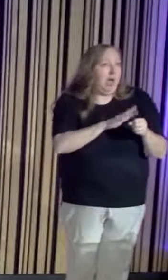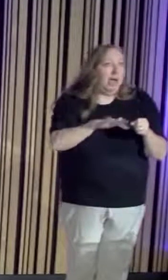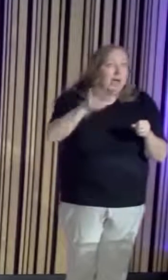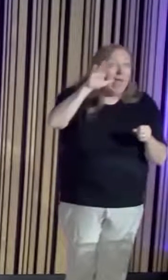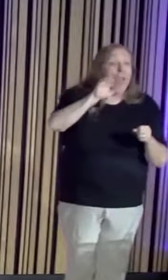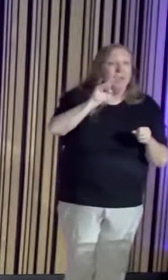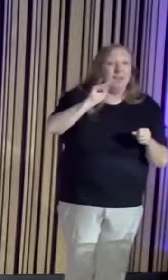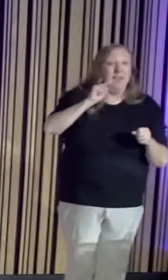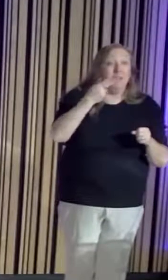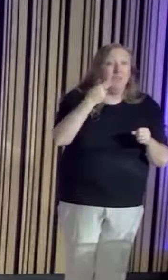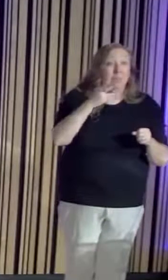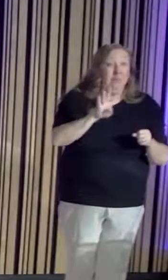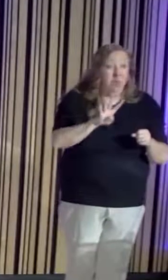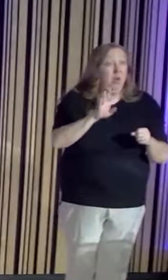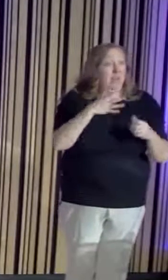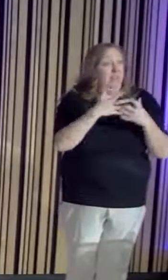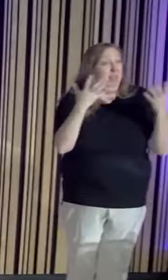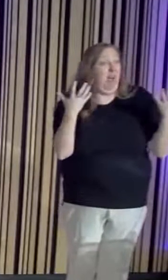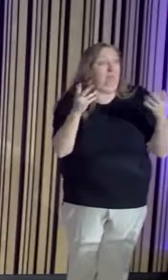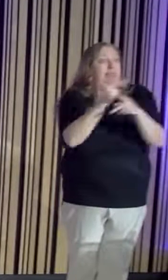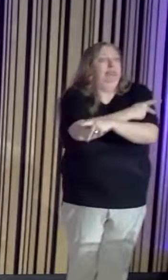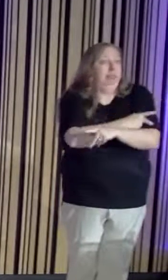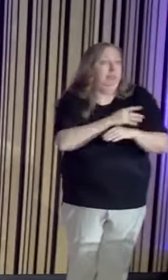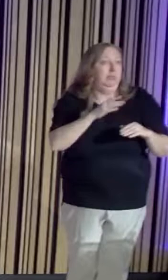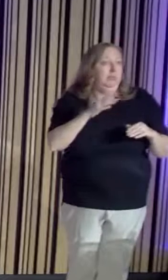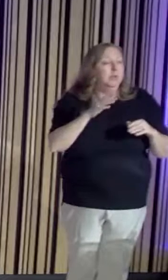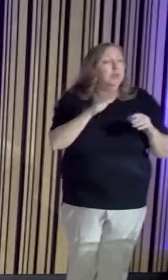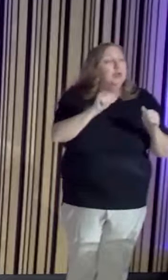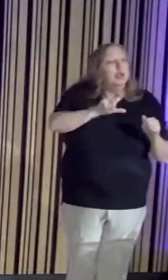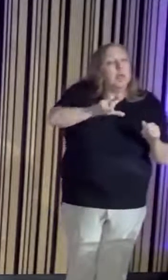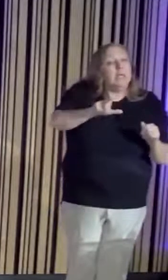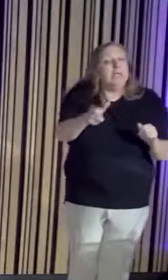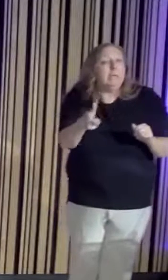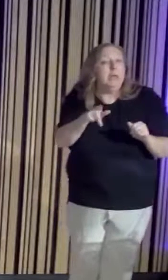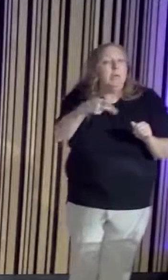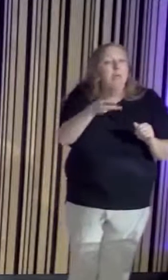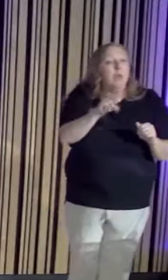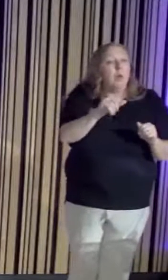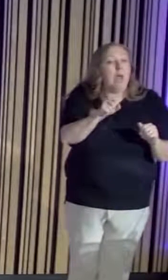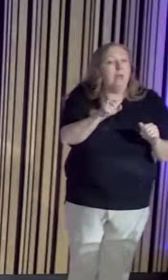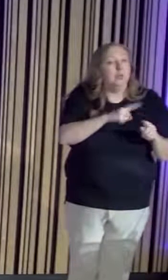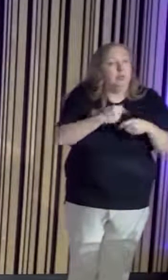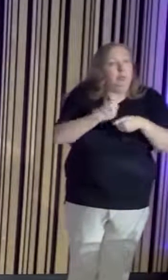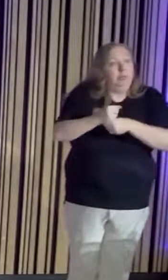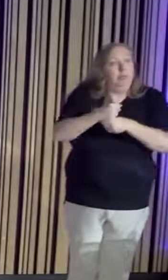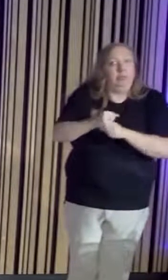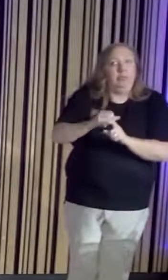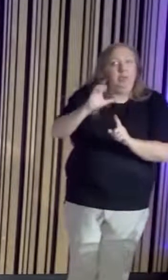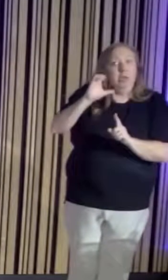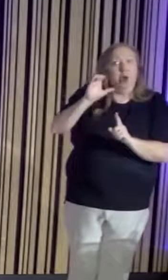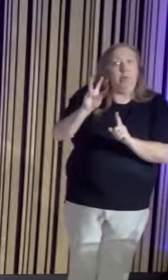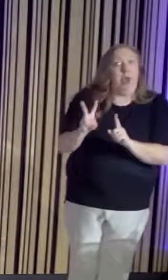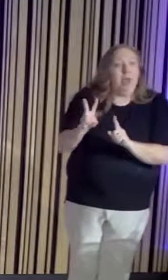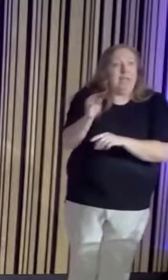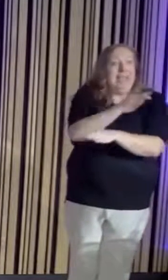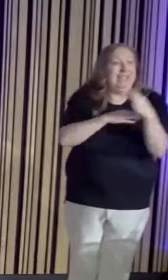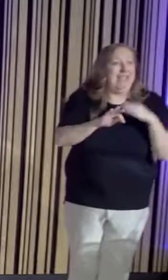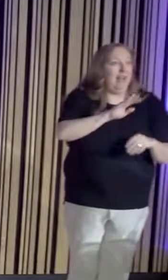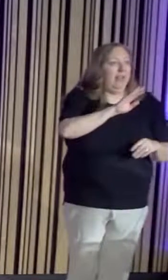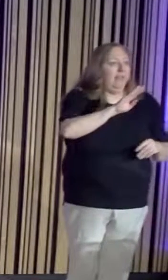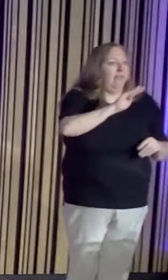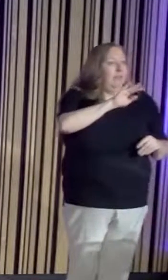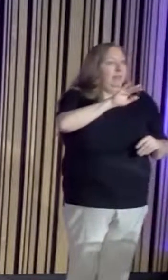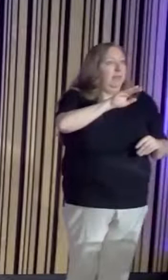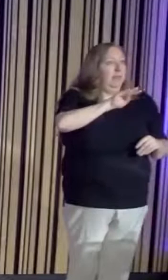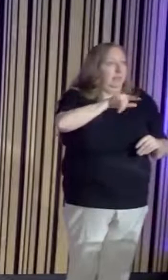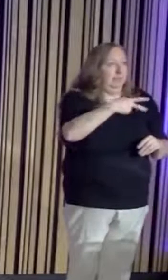you tune the carbon pathways towards carbon dioxide release? Right. And you could do that if you had knowledge about, I need to add this